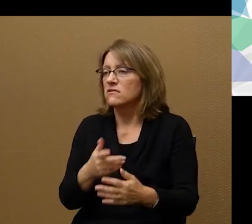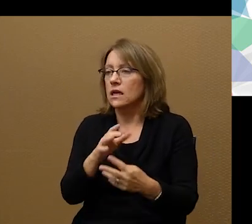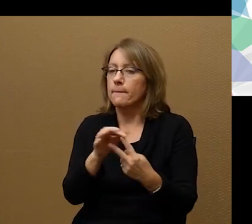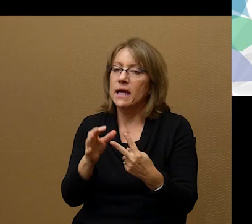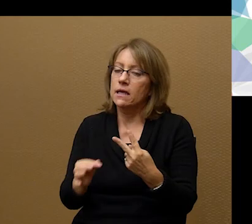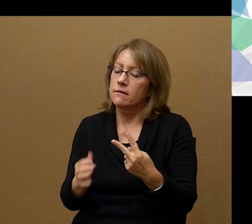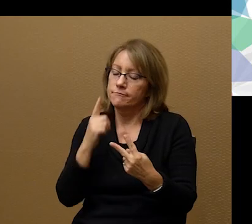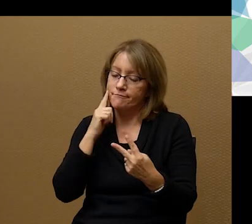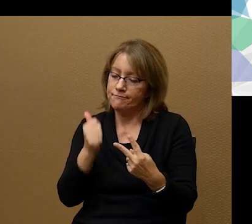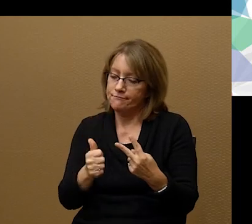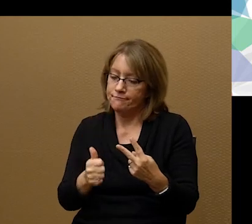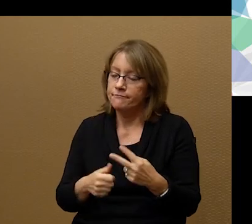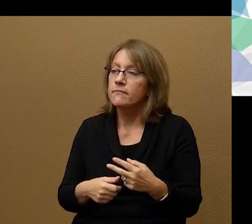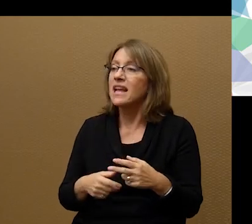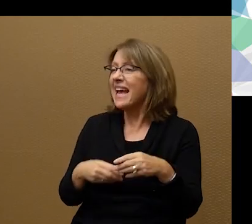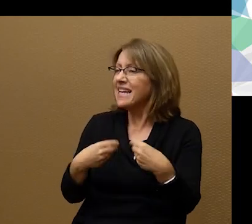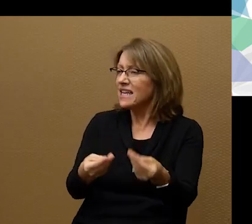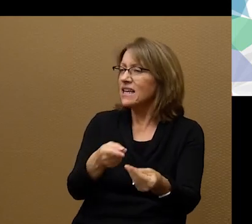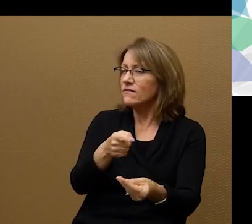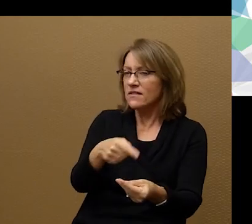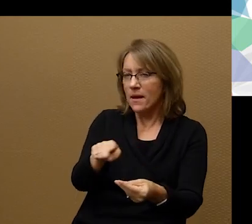And then this also gives them control.